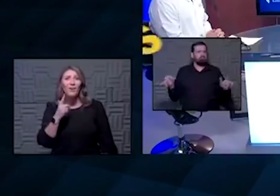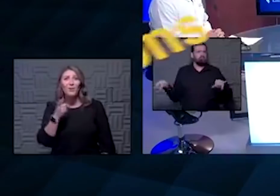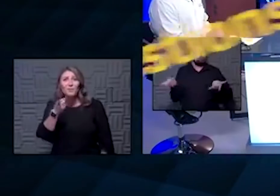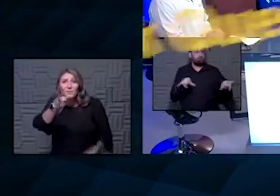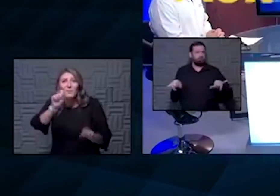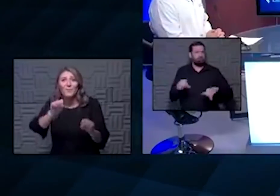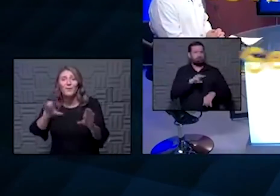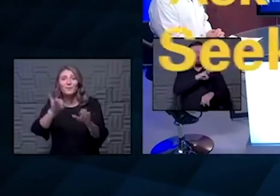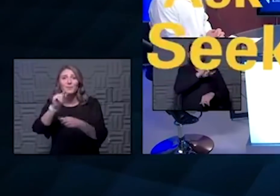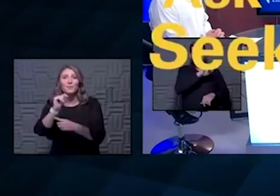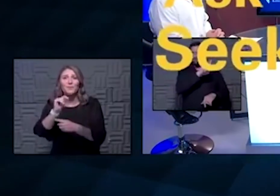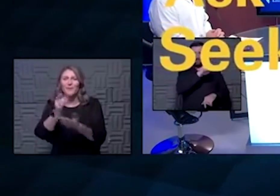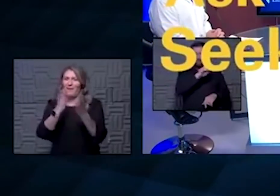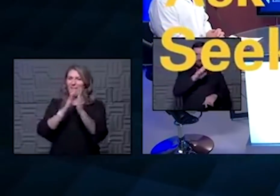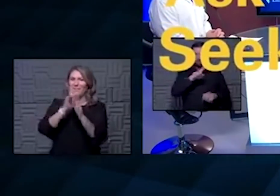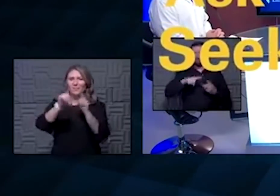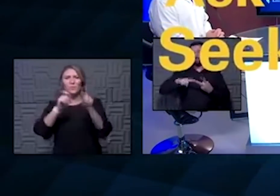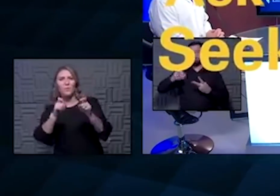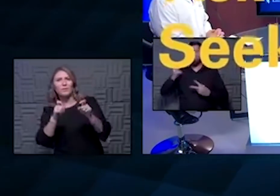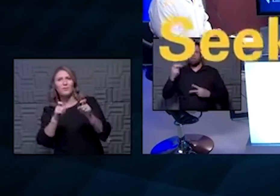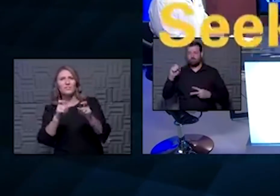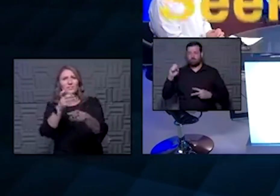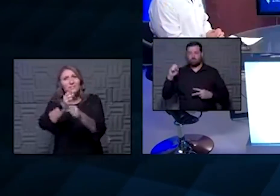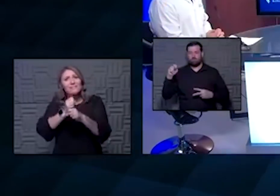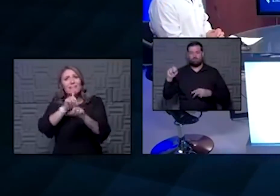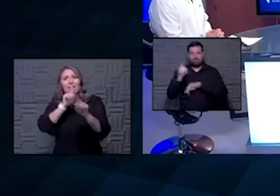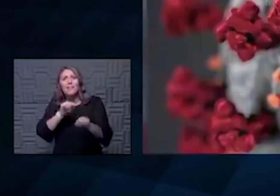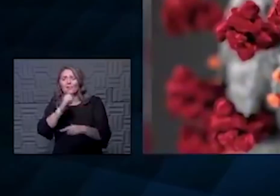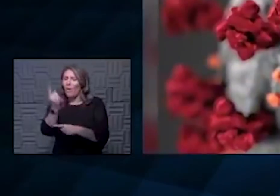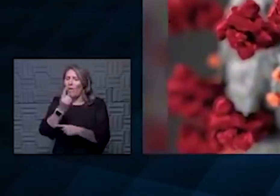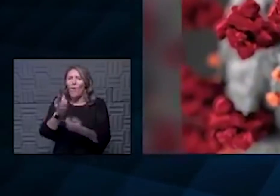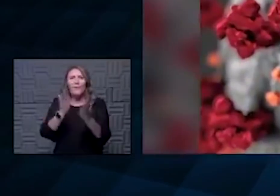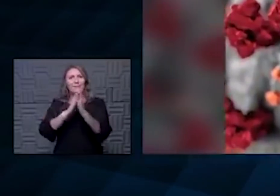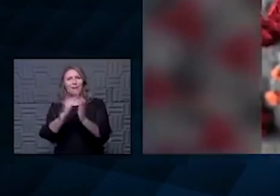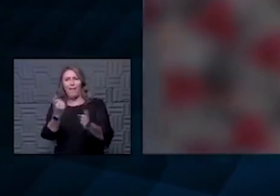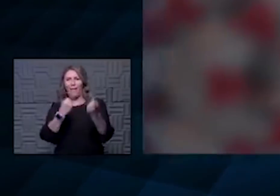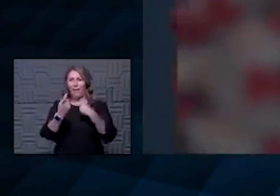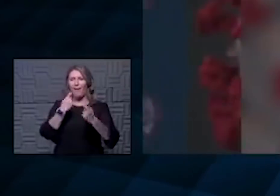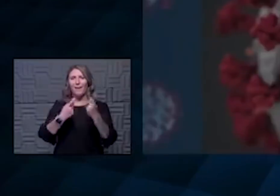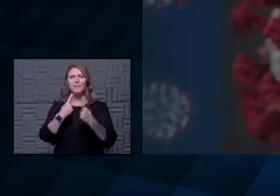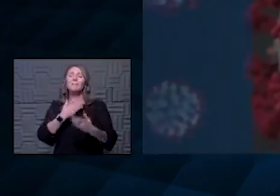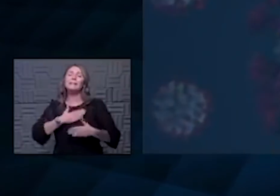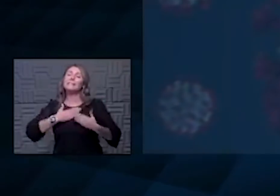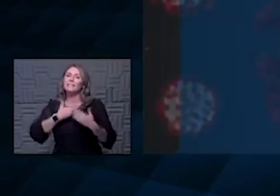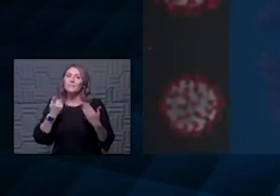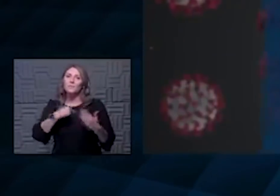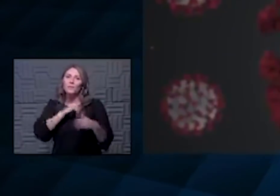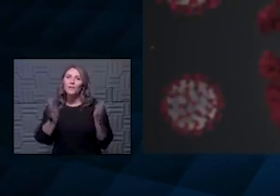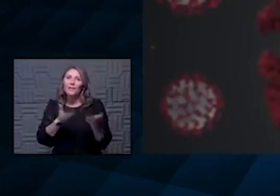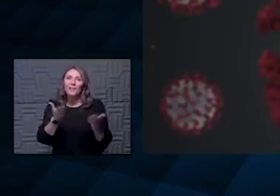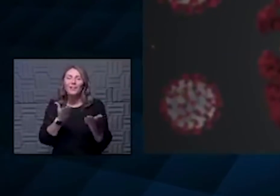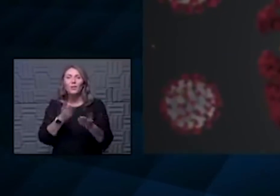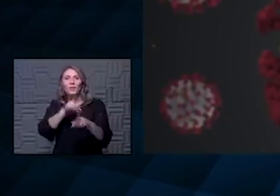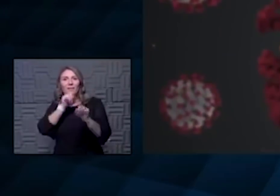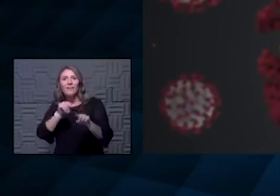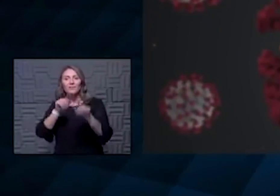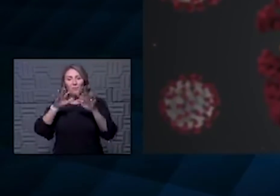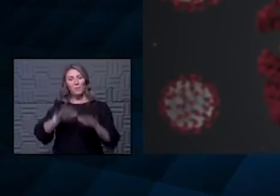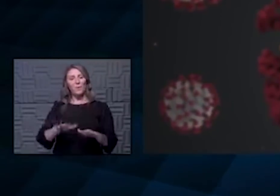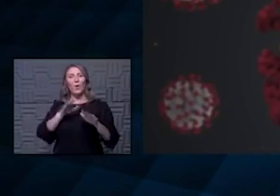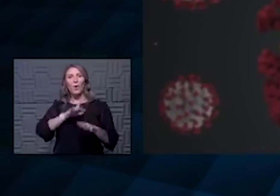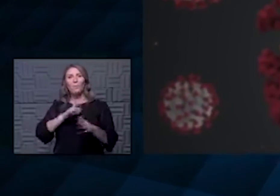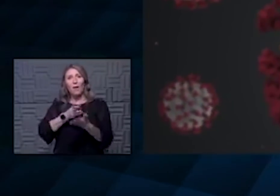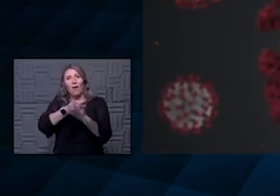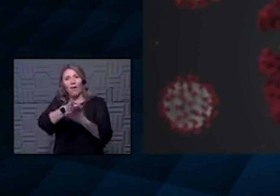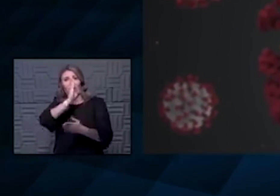this. Ask questions, seek answers. Always ask us questions. We're going to be here. Please ask those questions. We'll try to answer them in a calm and honest and